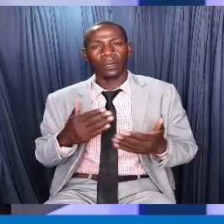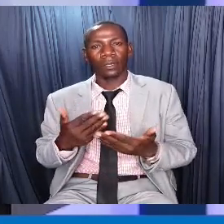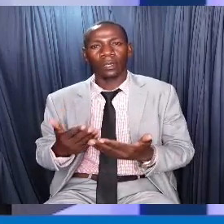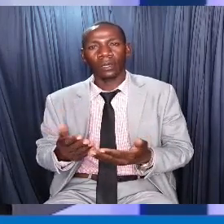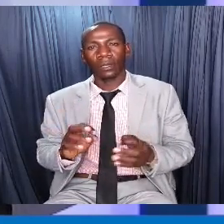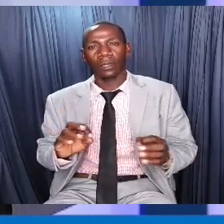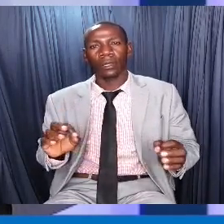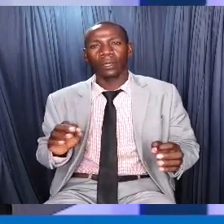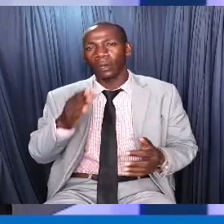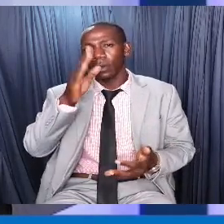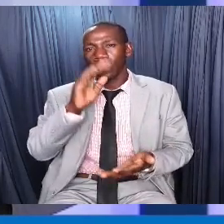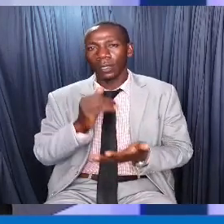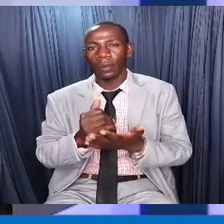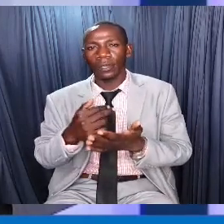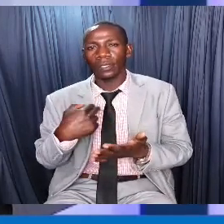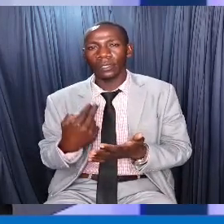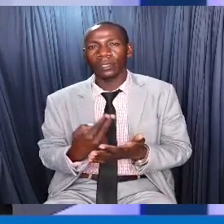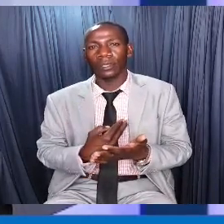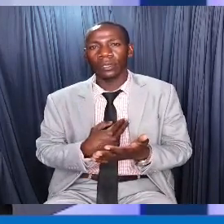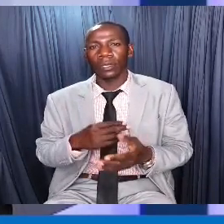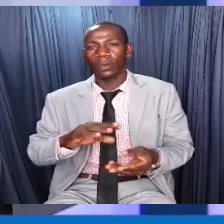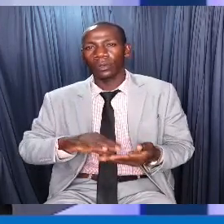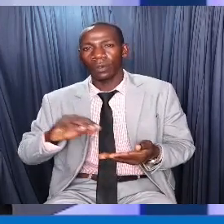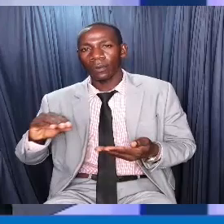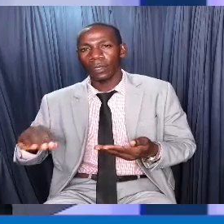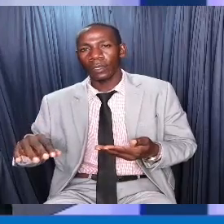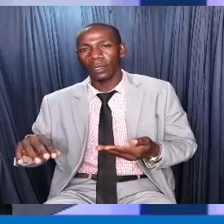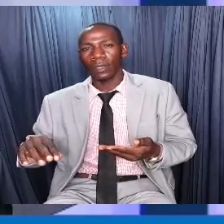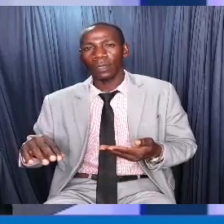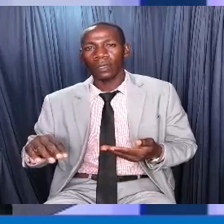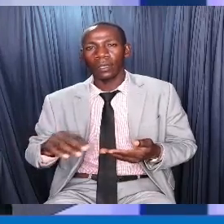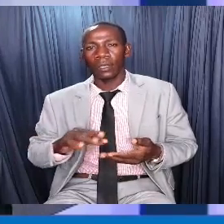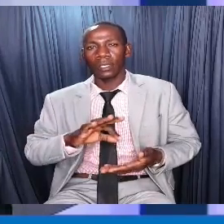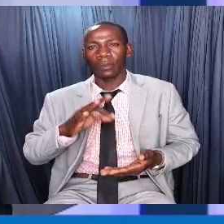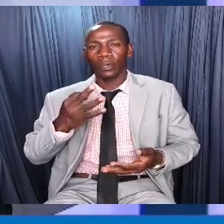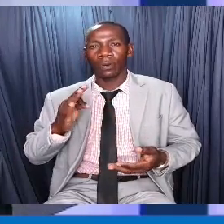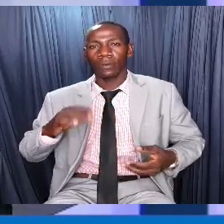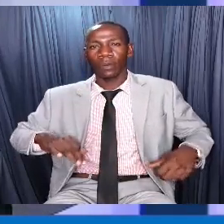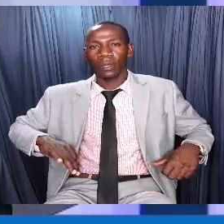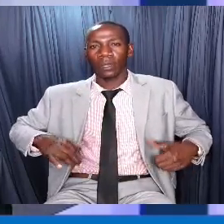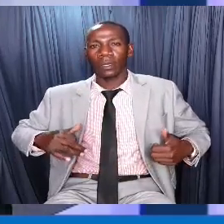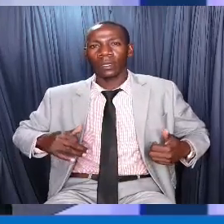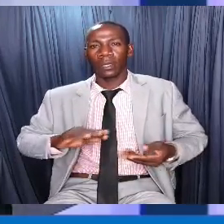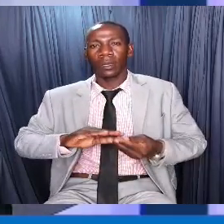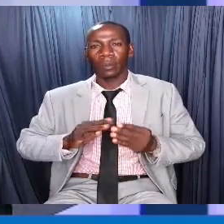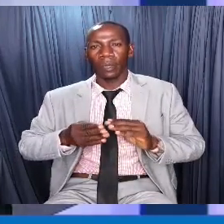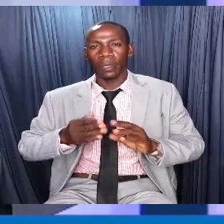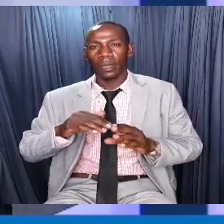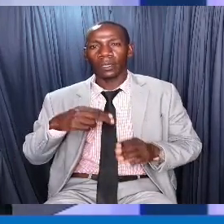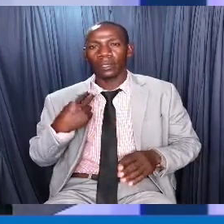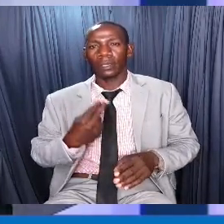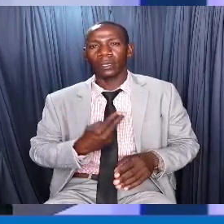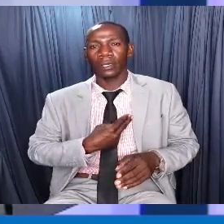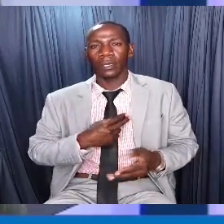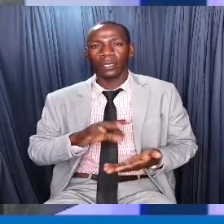thank anything. Mungu atujalie. God to enable us. Atuondolee. And take away from us. Roho ya kiburi. The spirit of pride. Atuumbie. And create in